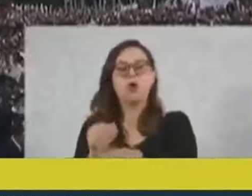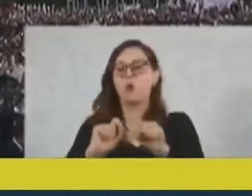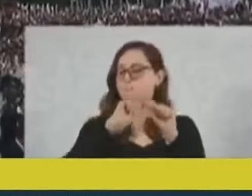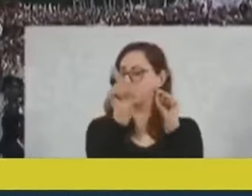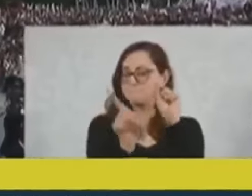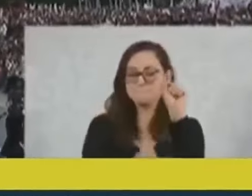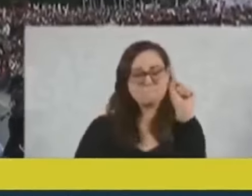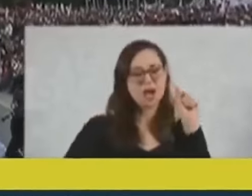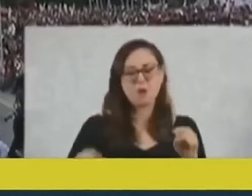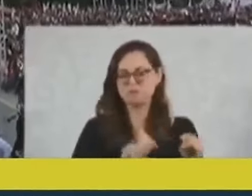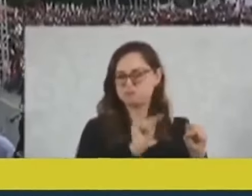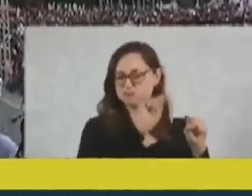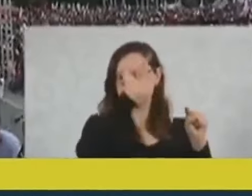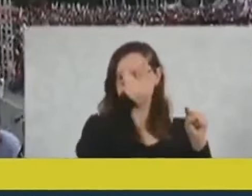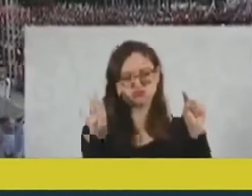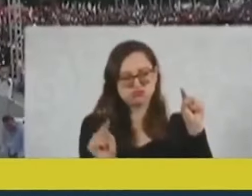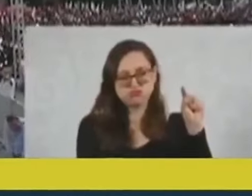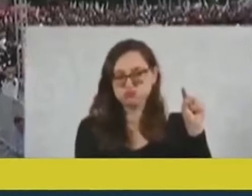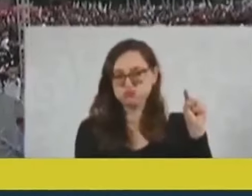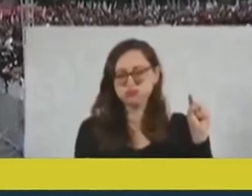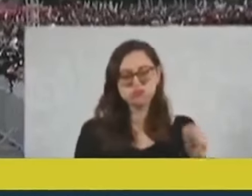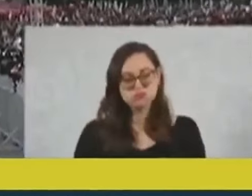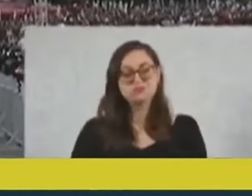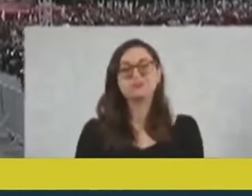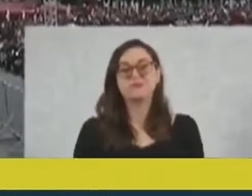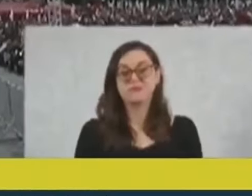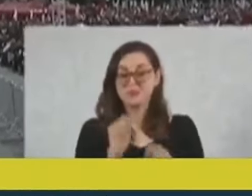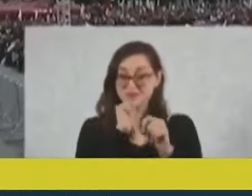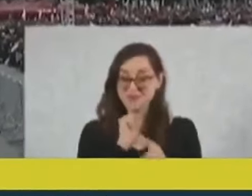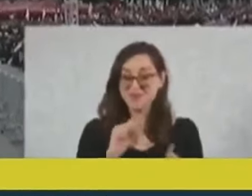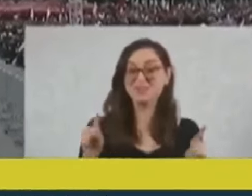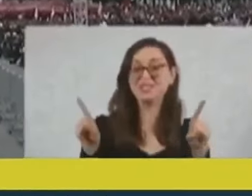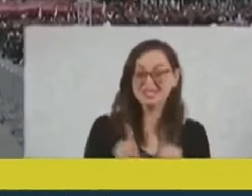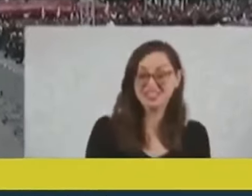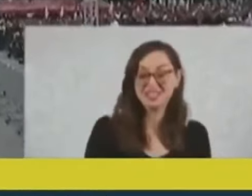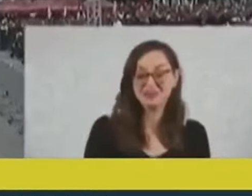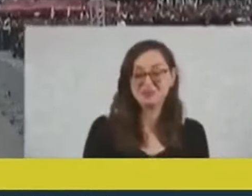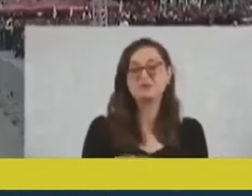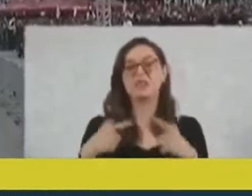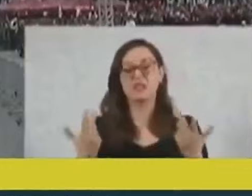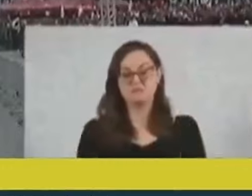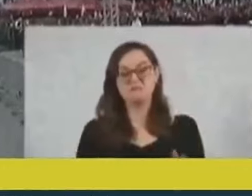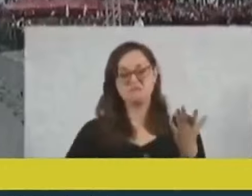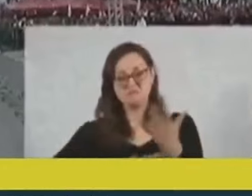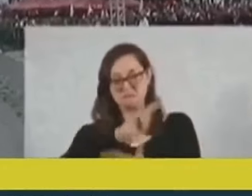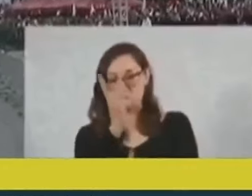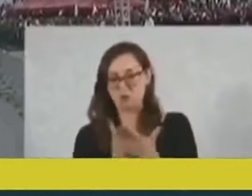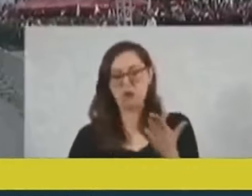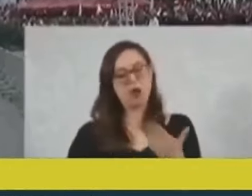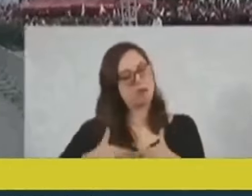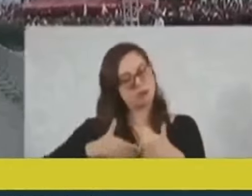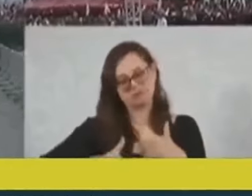We will fix bumps in roads the states, and we'll continue